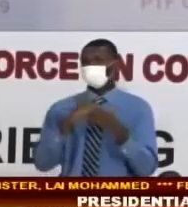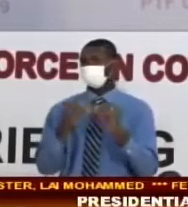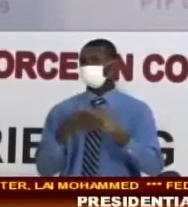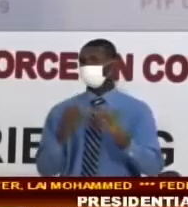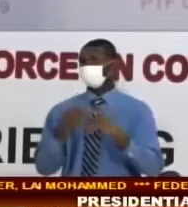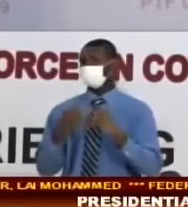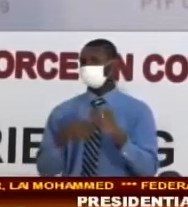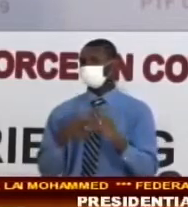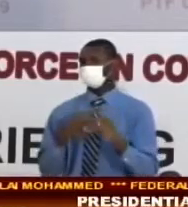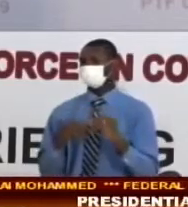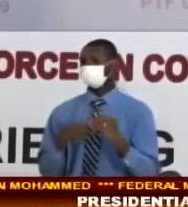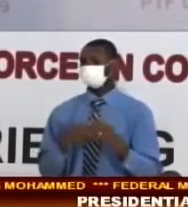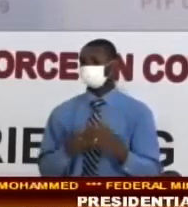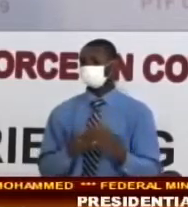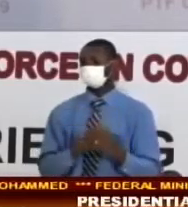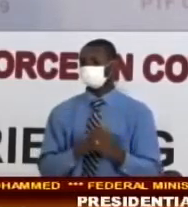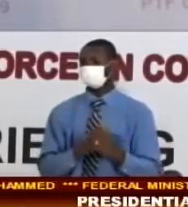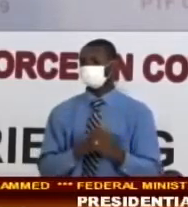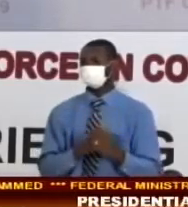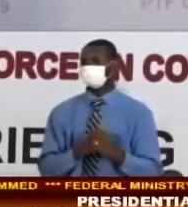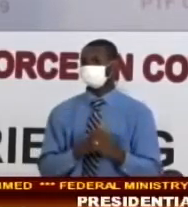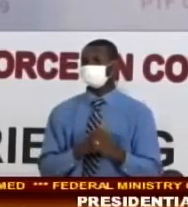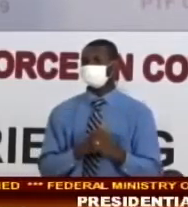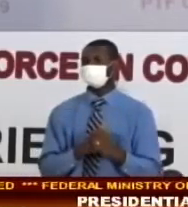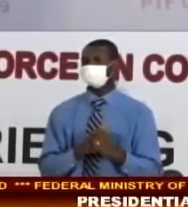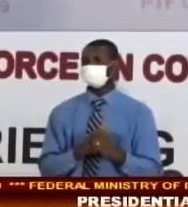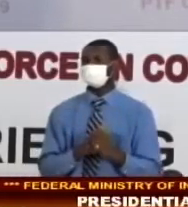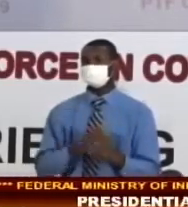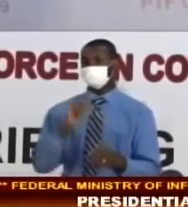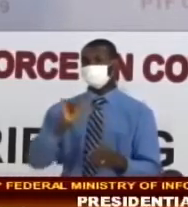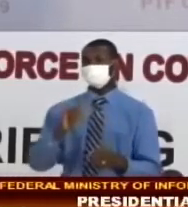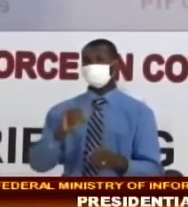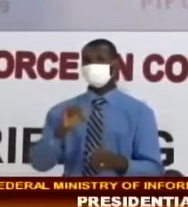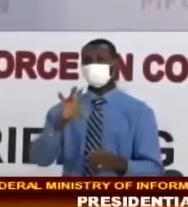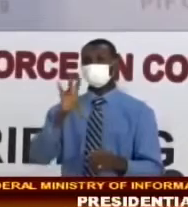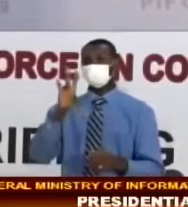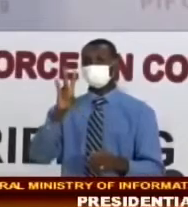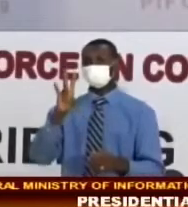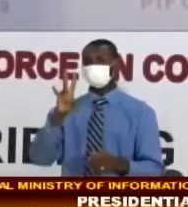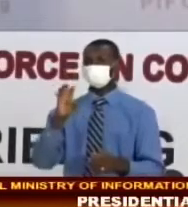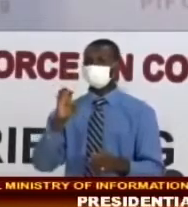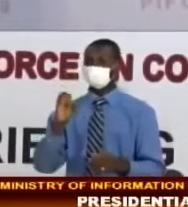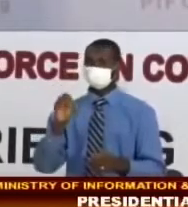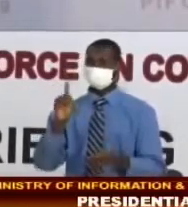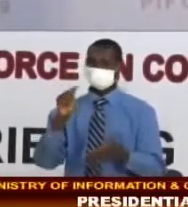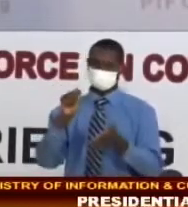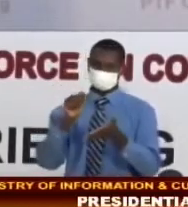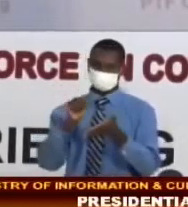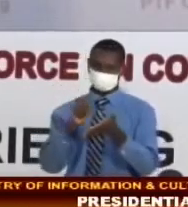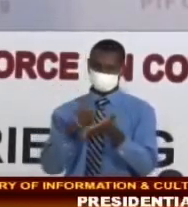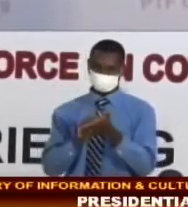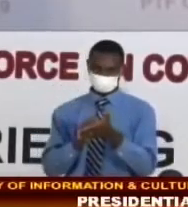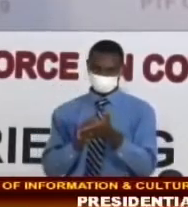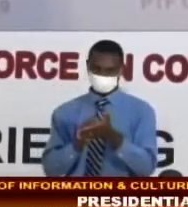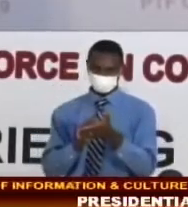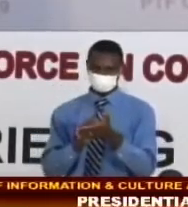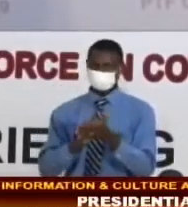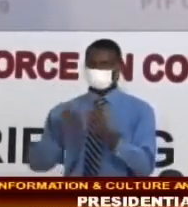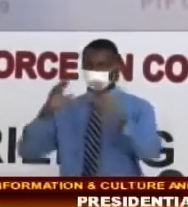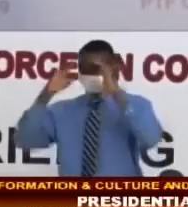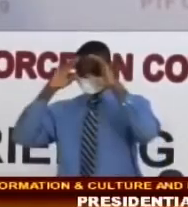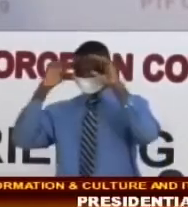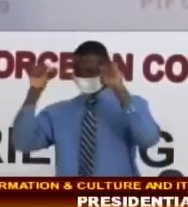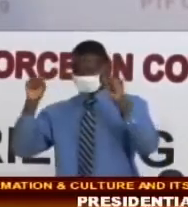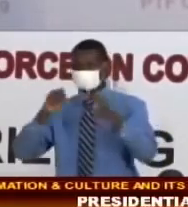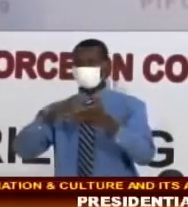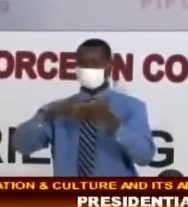the grains. Yes, 70,000 grains were approved by Mr. President that